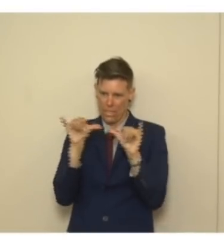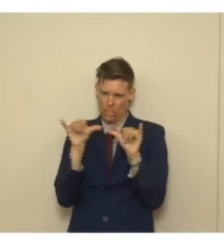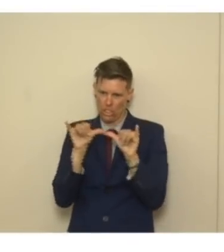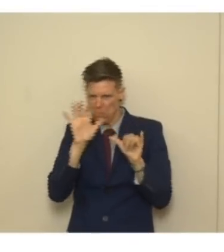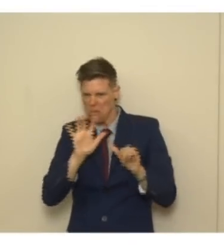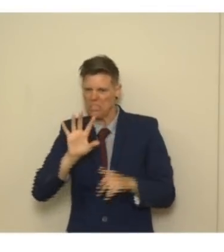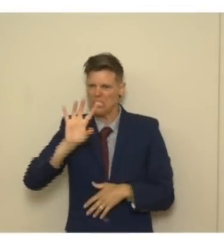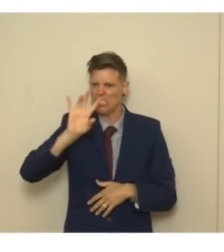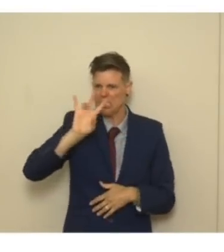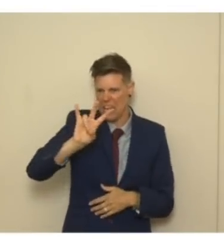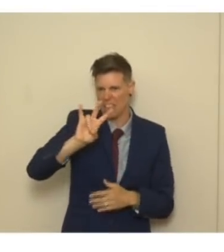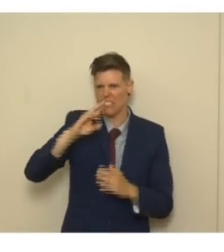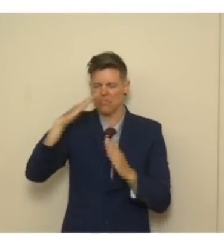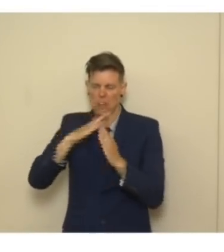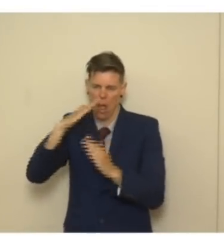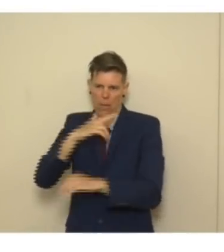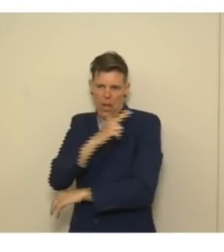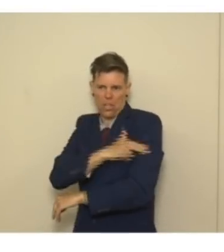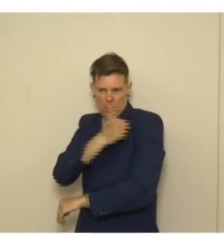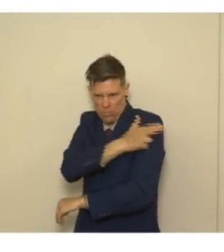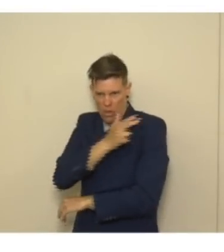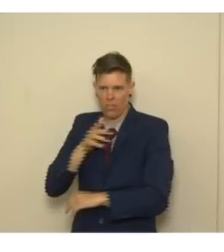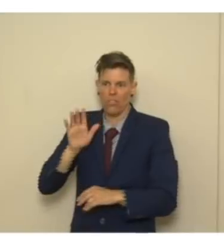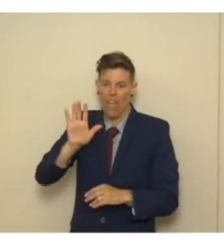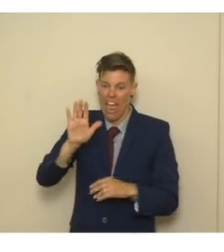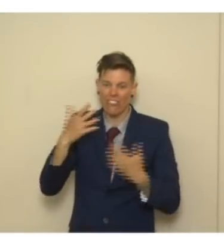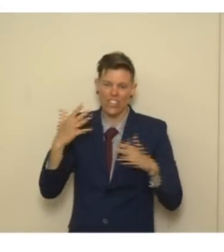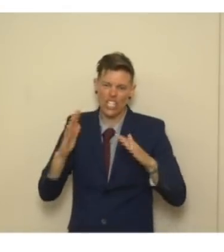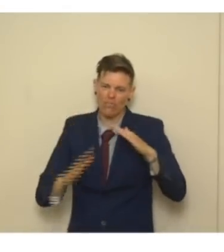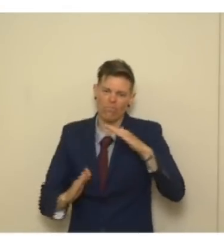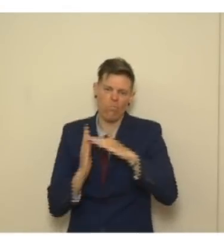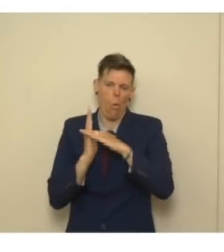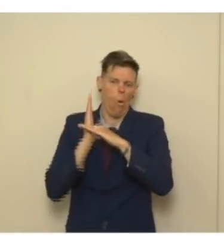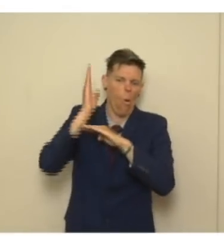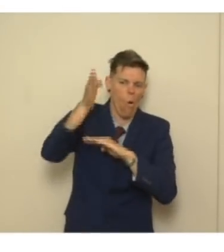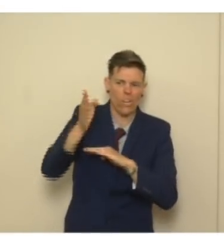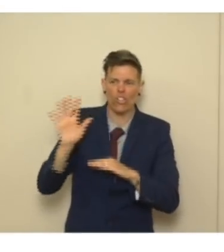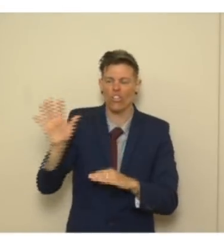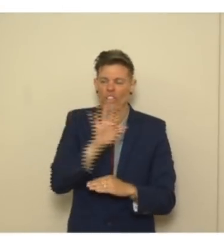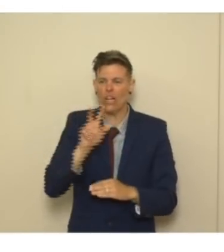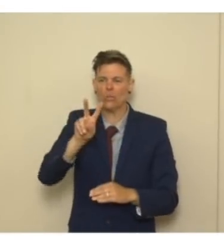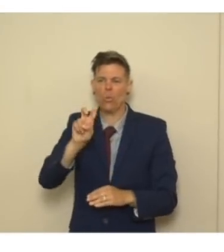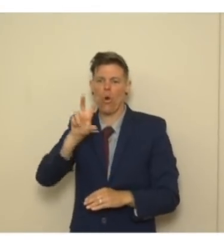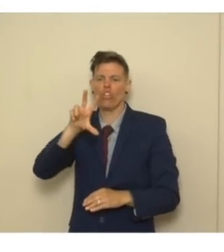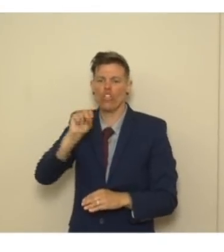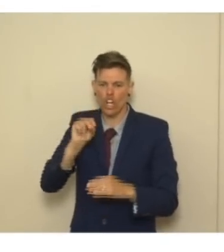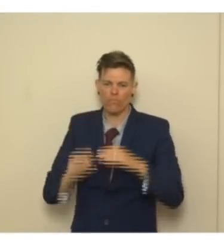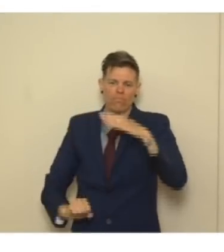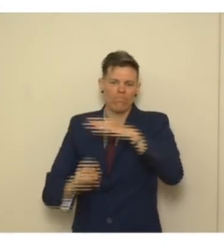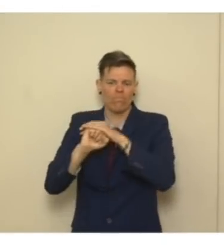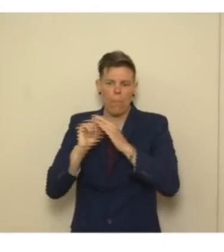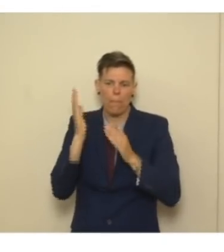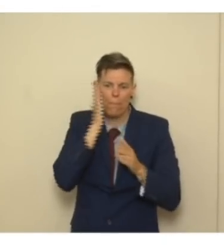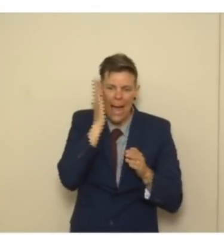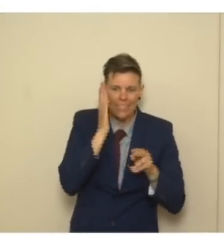baseline capacity of 230 ICU beds, but still below their expanded capacity of